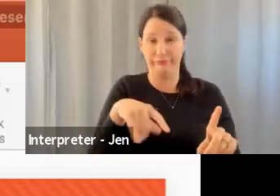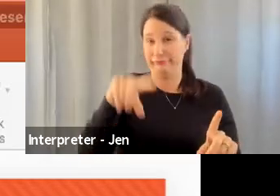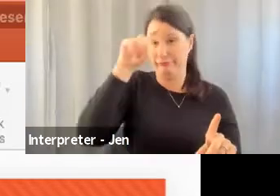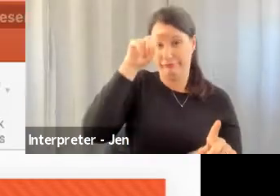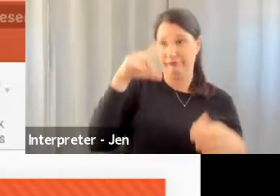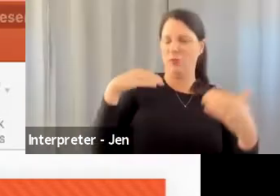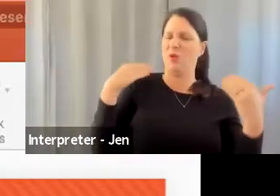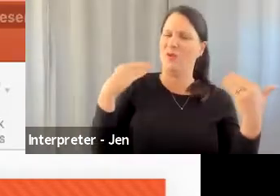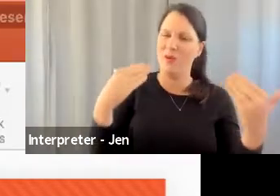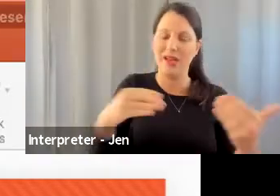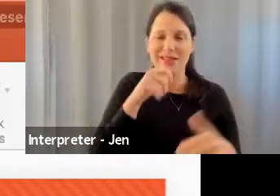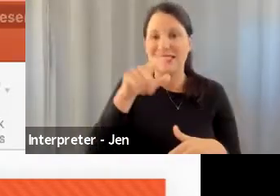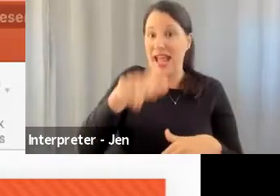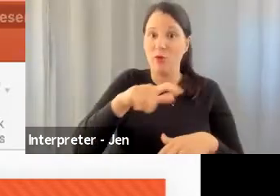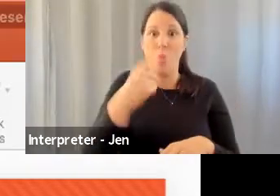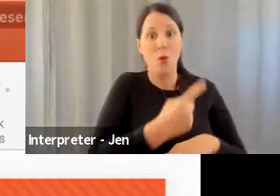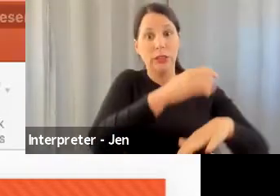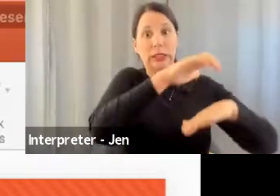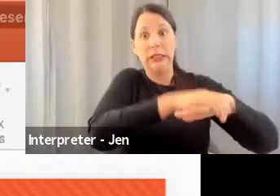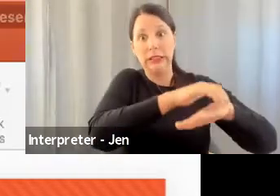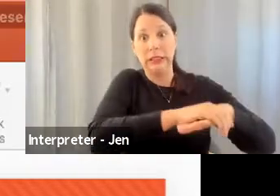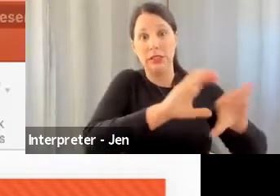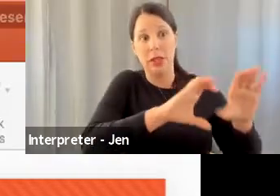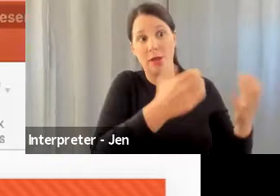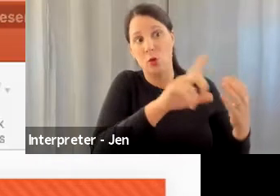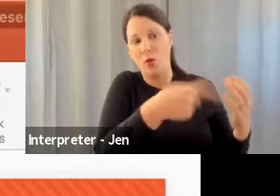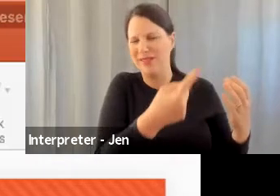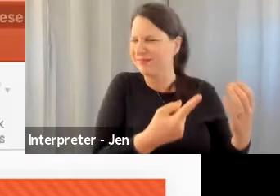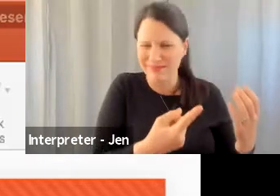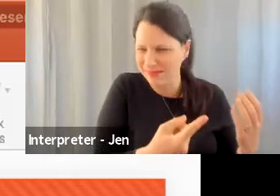not have to be an English class. We've had students who need help with